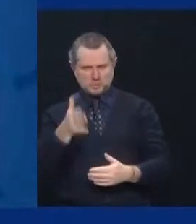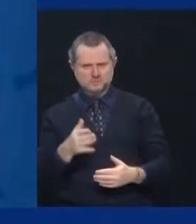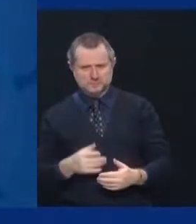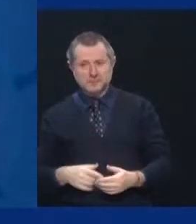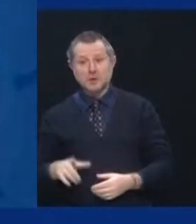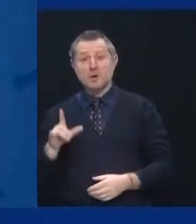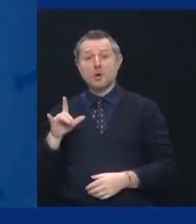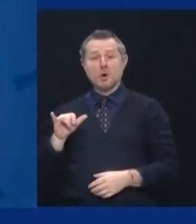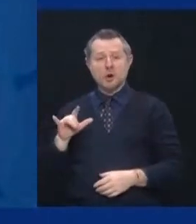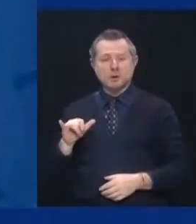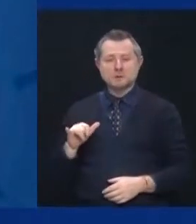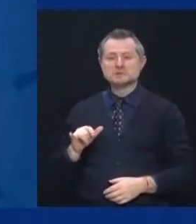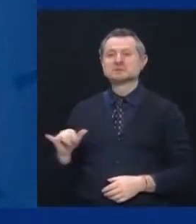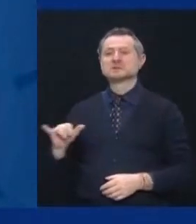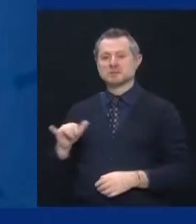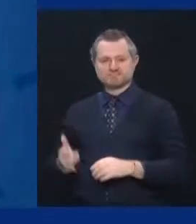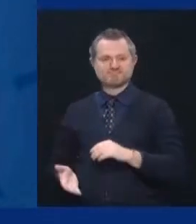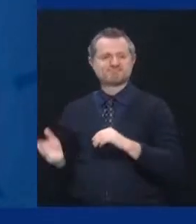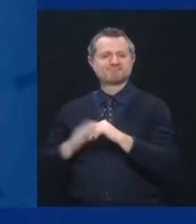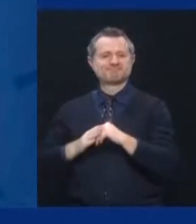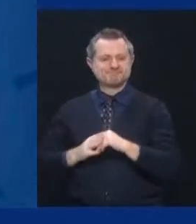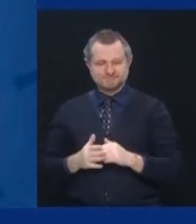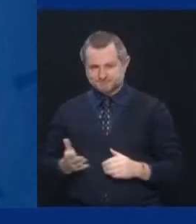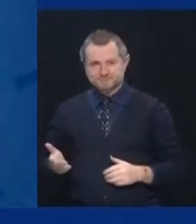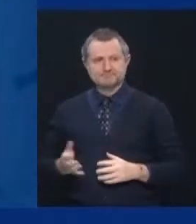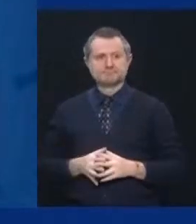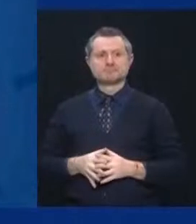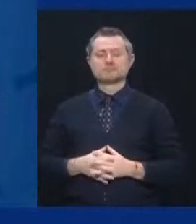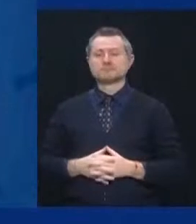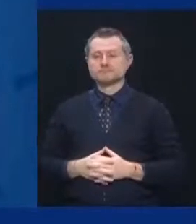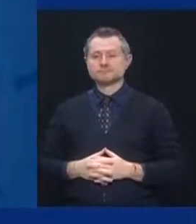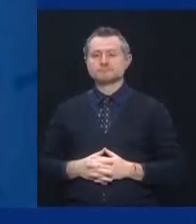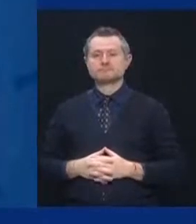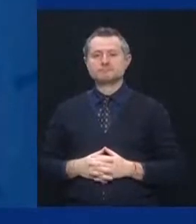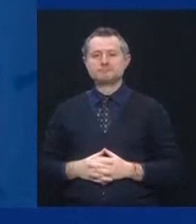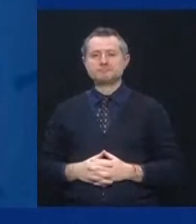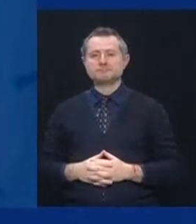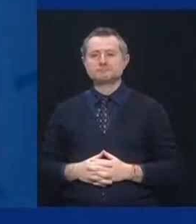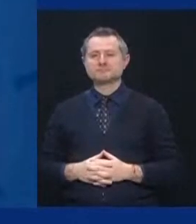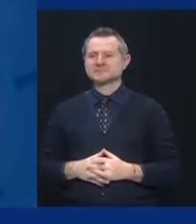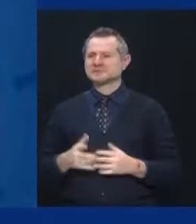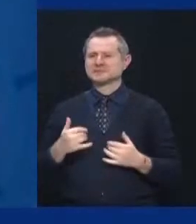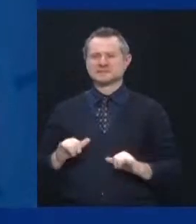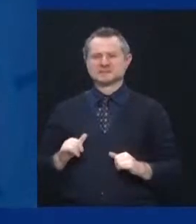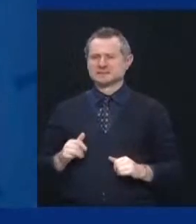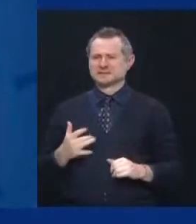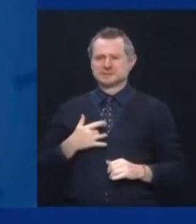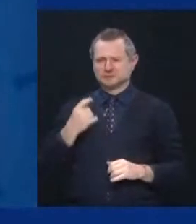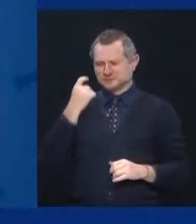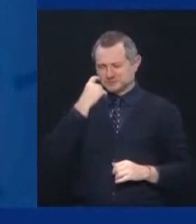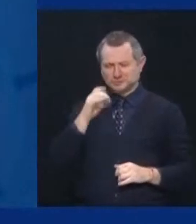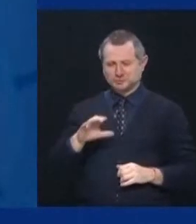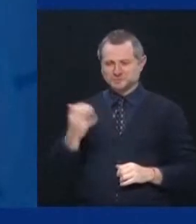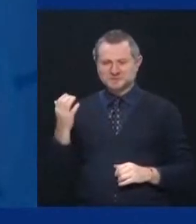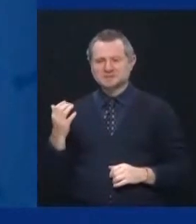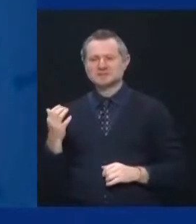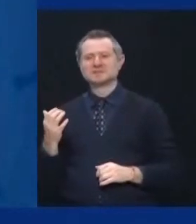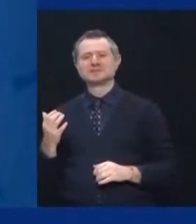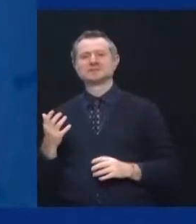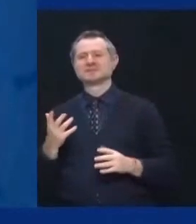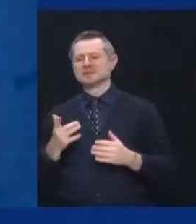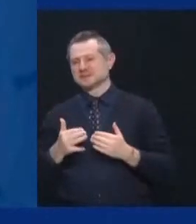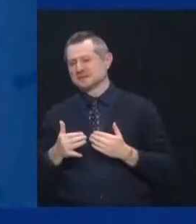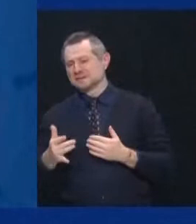has taken a jump. So we are still in this post-holiday, 5 days from Christmas.